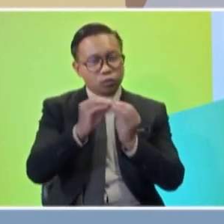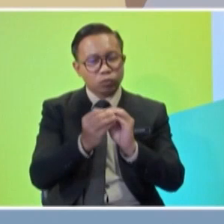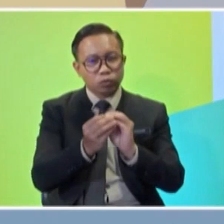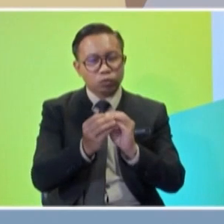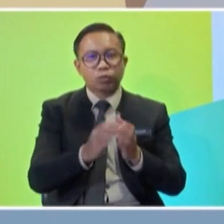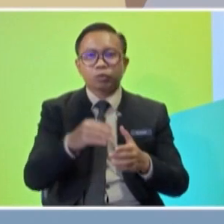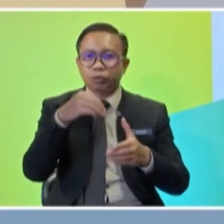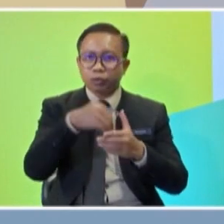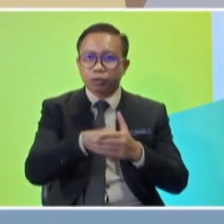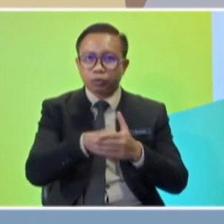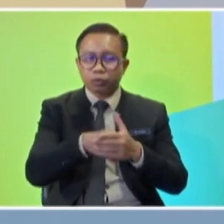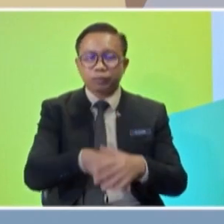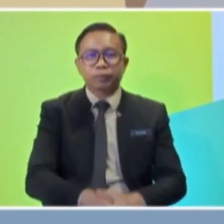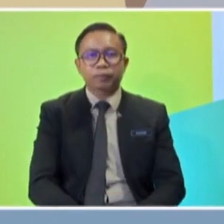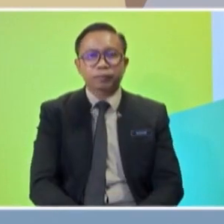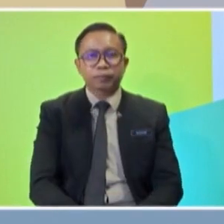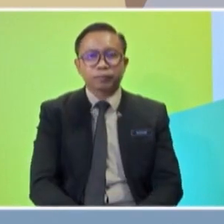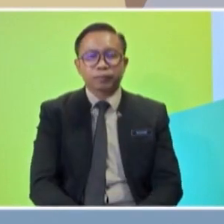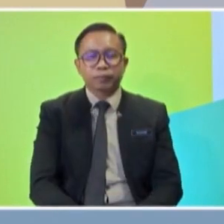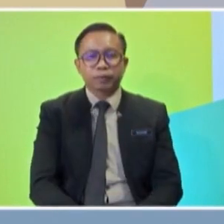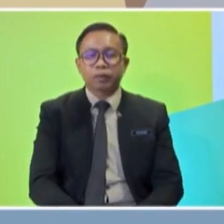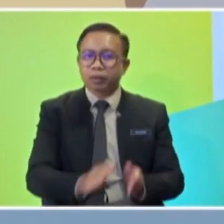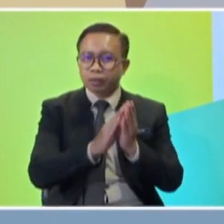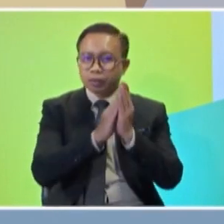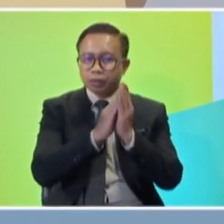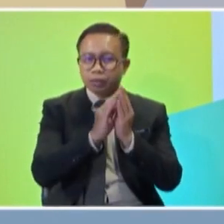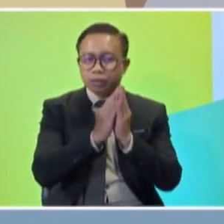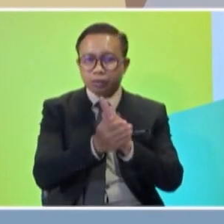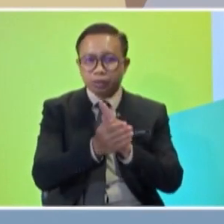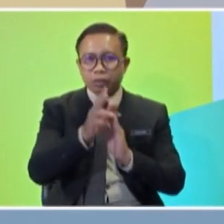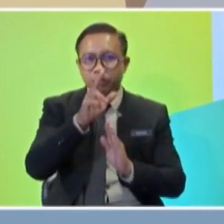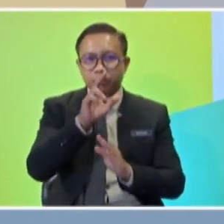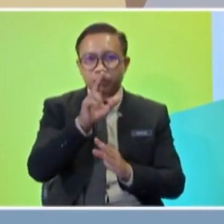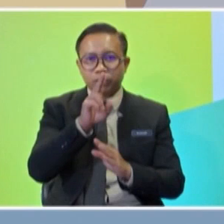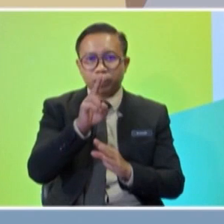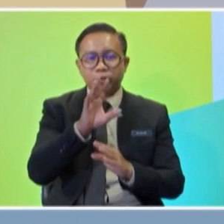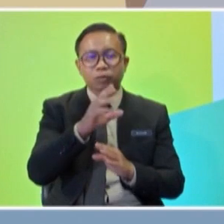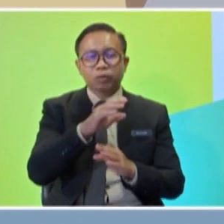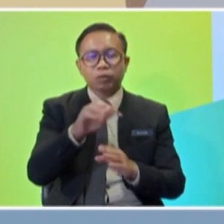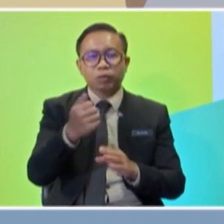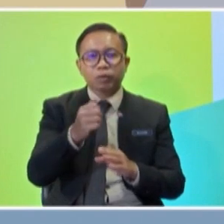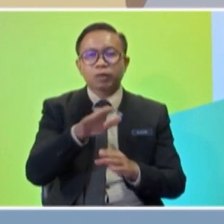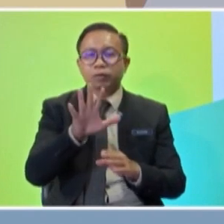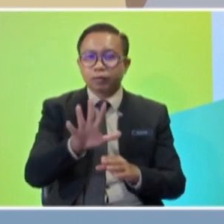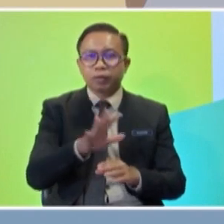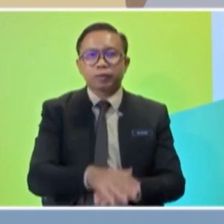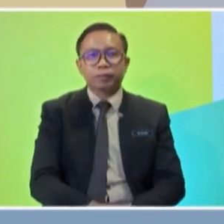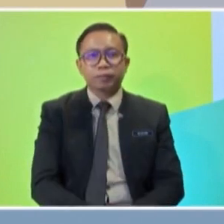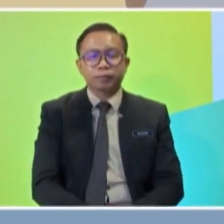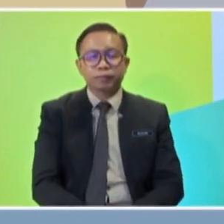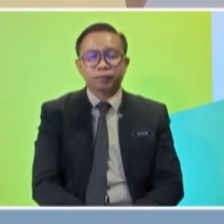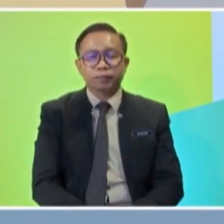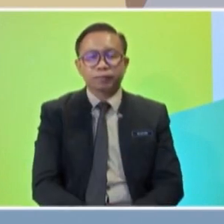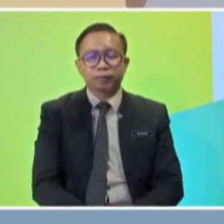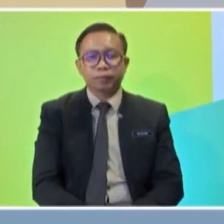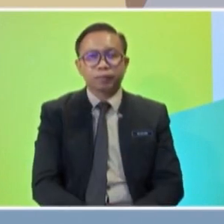to improper fraction so it becomes 20 over 5. After that, division